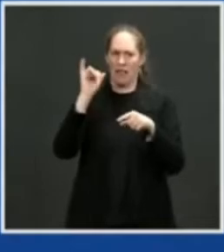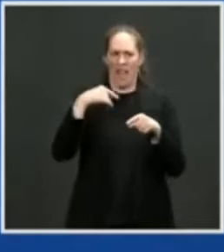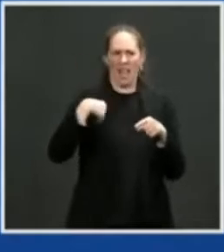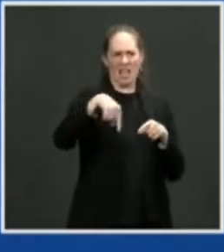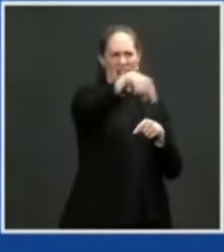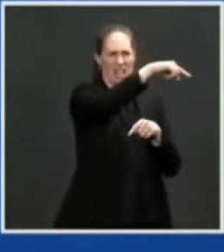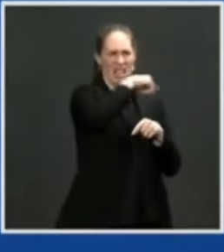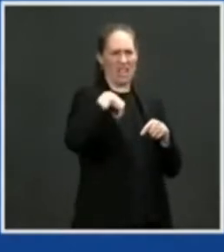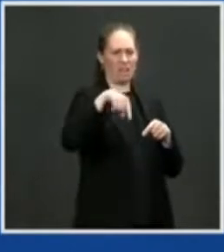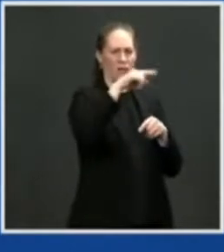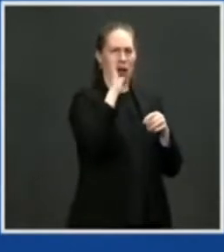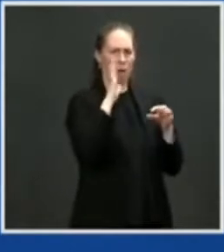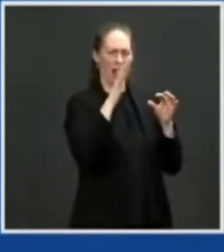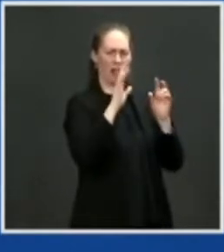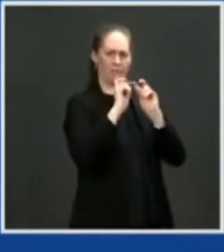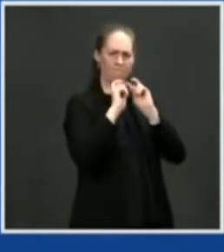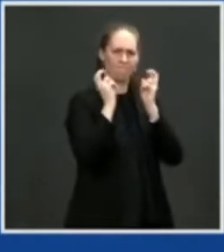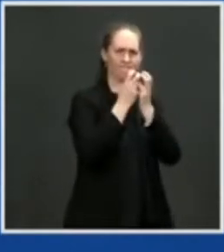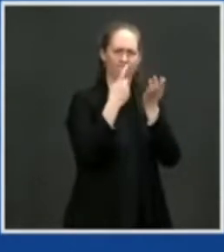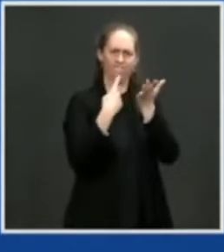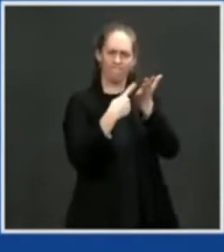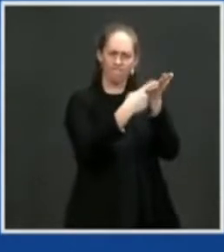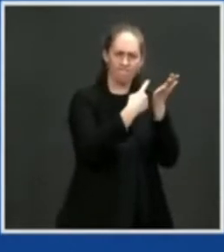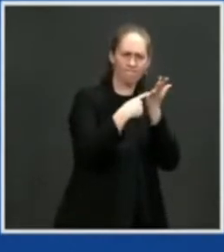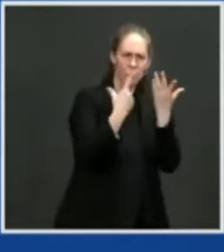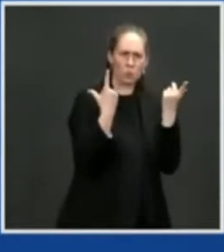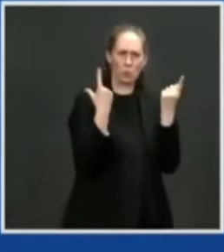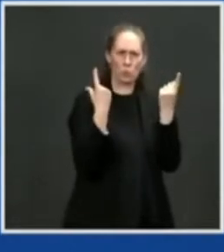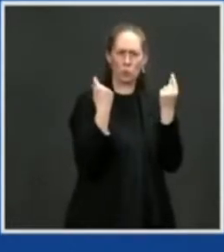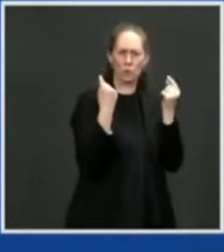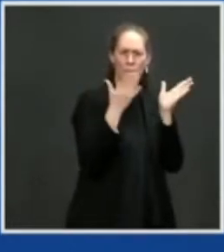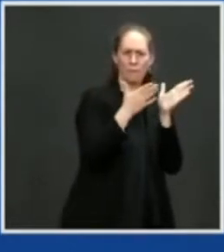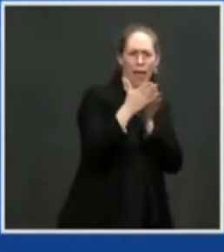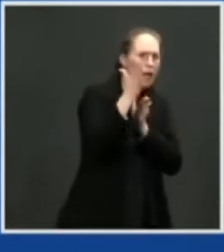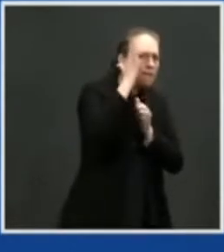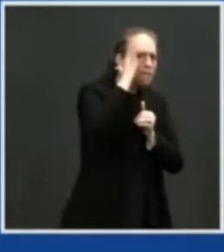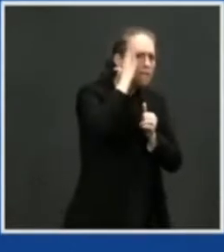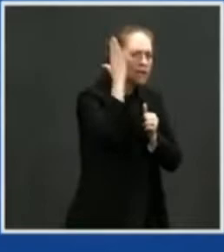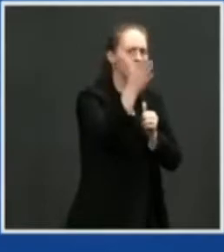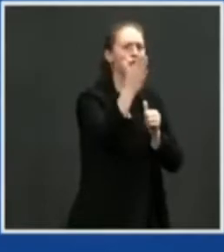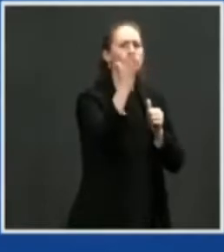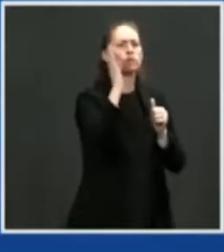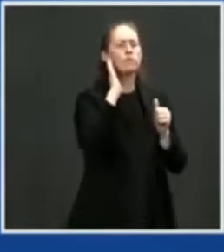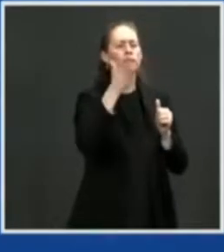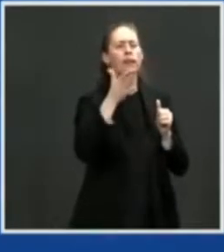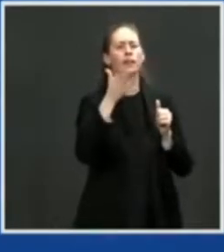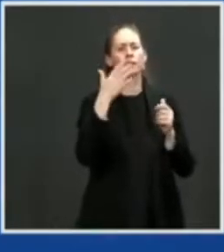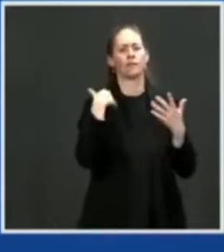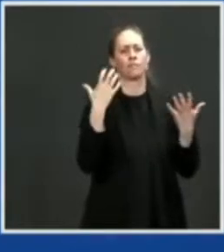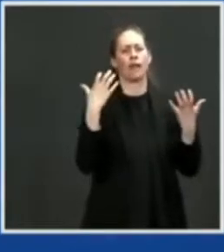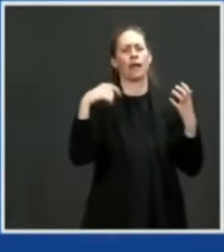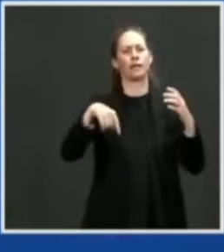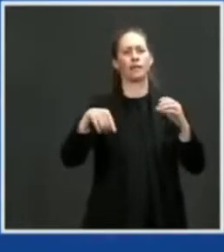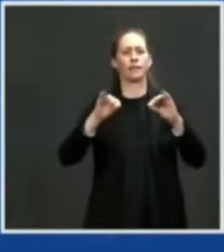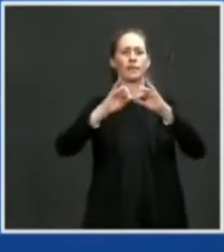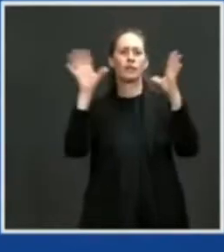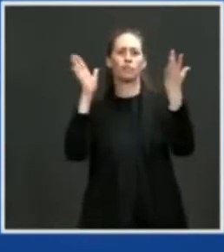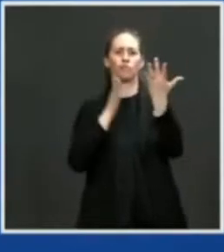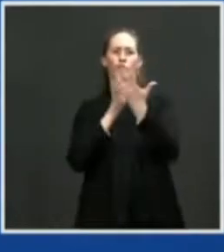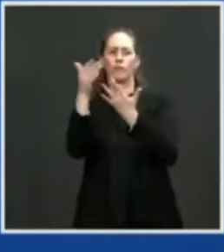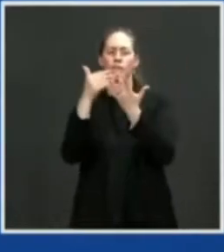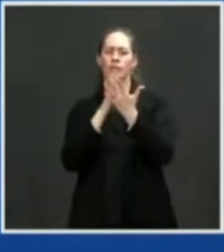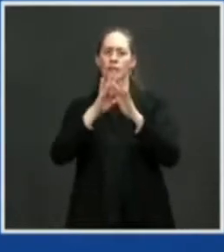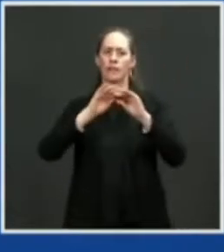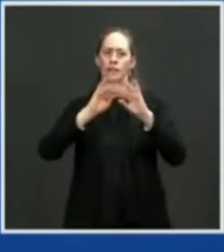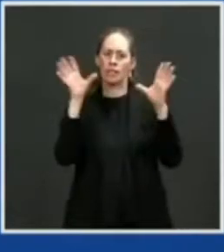so What I'm going to make it would clear a future that hold? in order to deal with these things, we are going